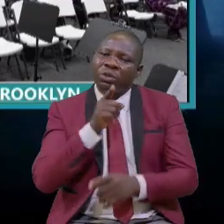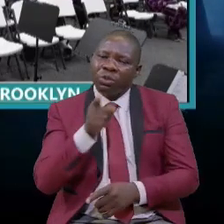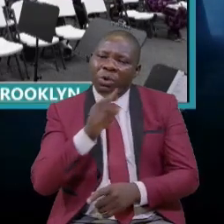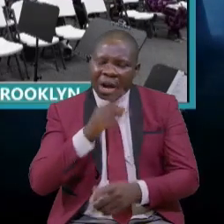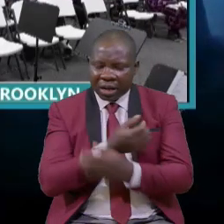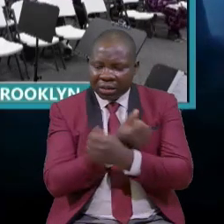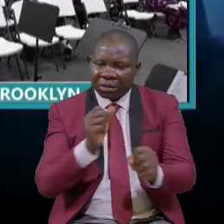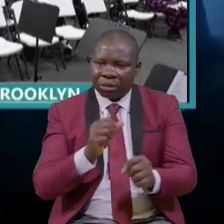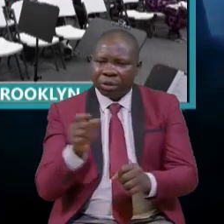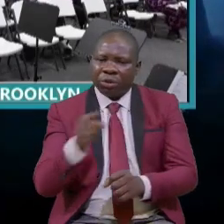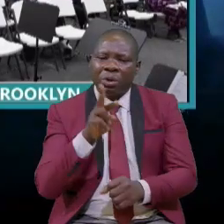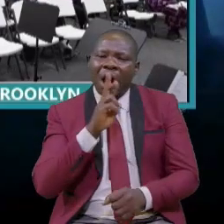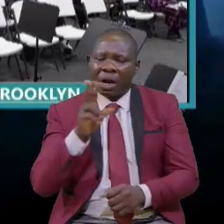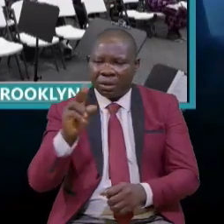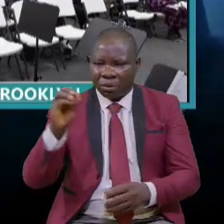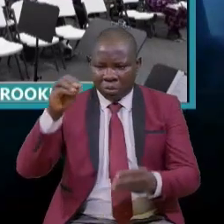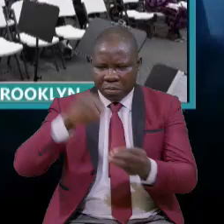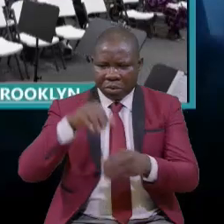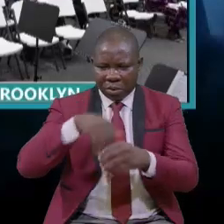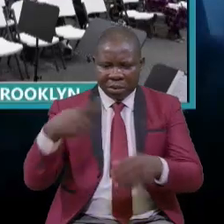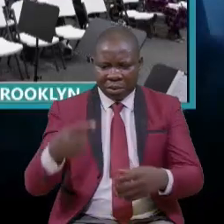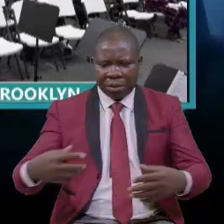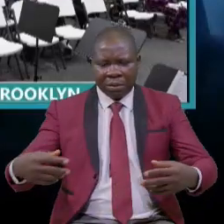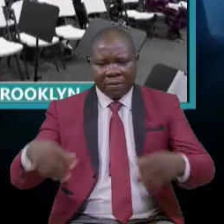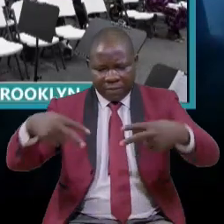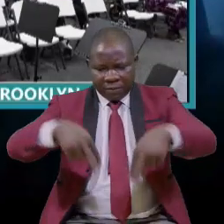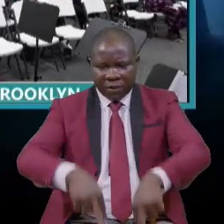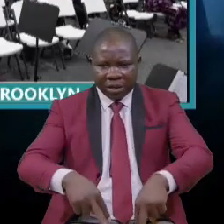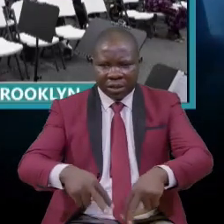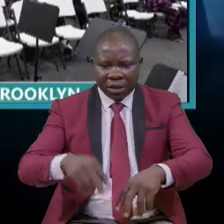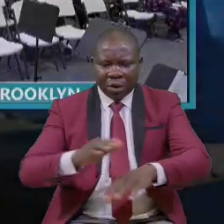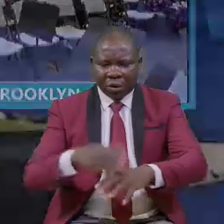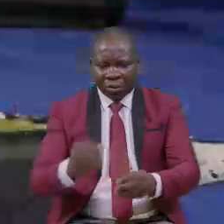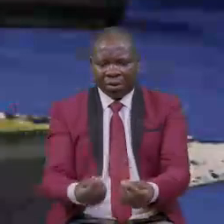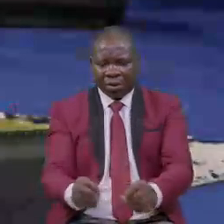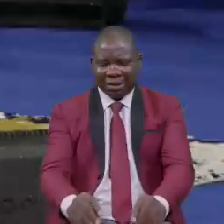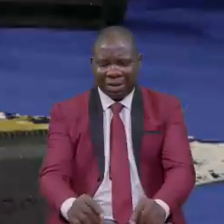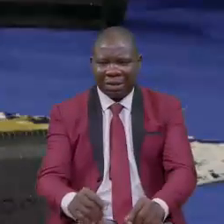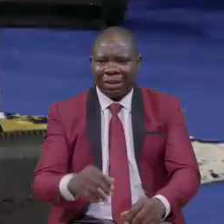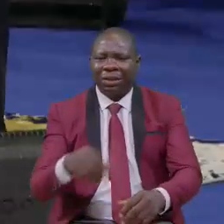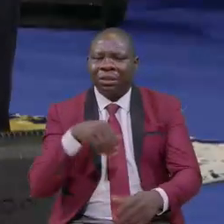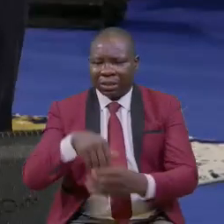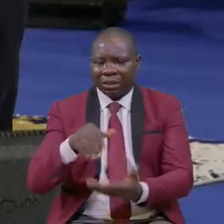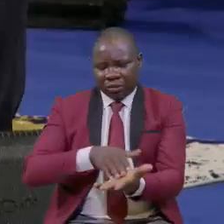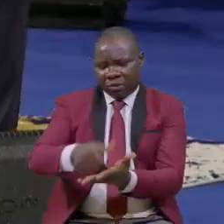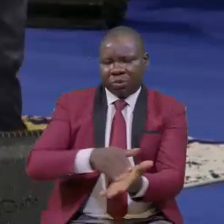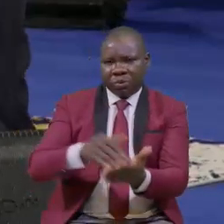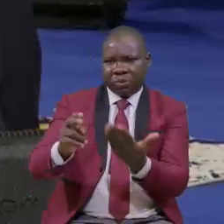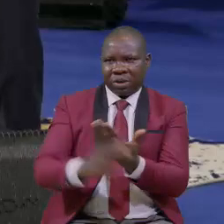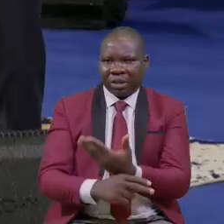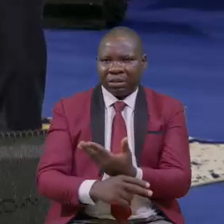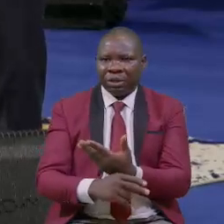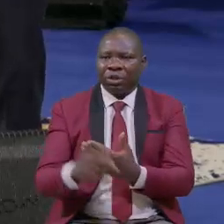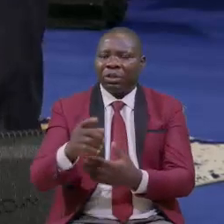no more on the ground, you're no more in impotence and powerlessness. He has raised us